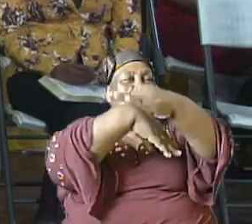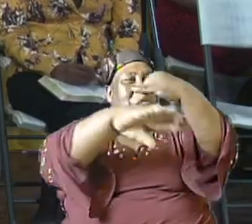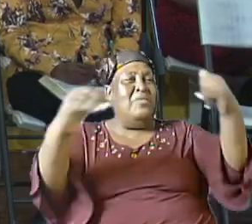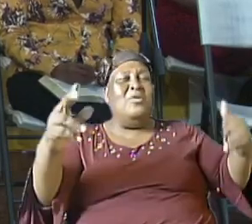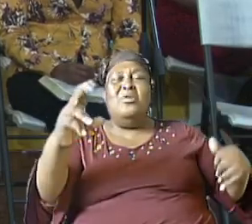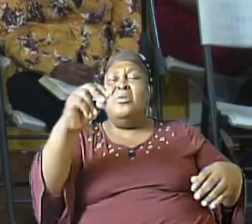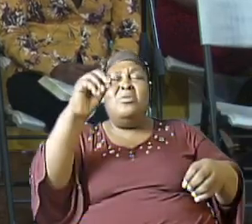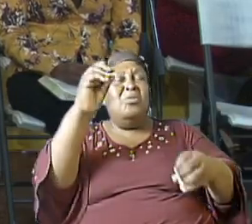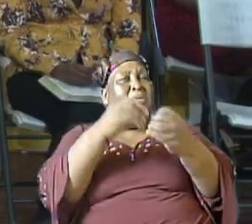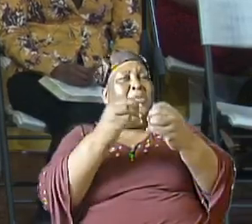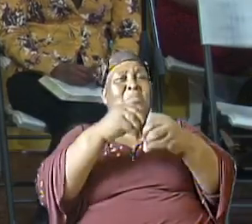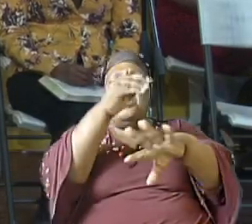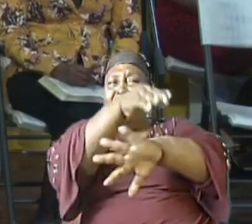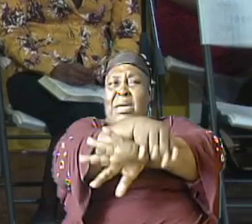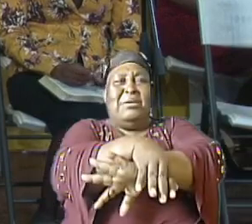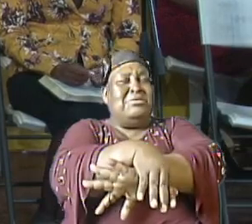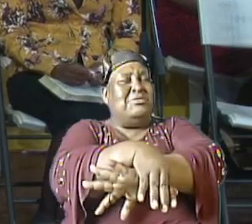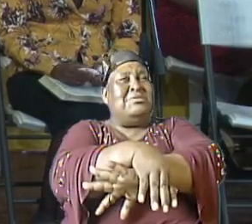will be no more night,